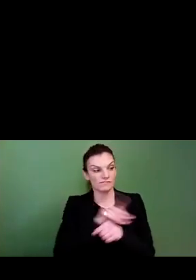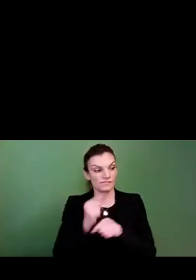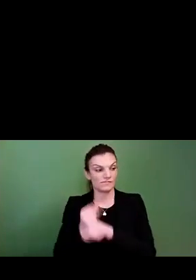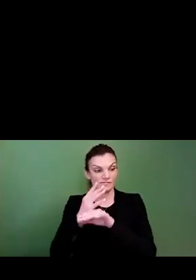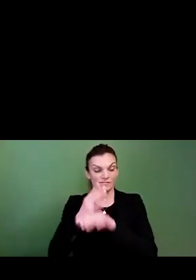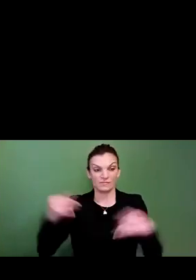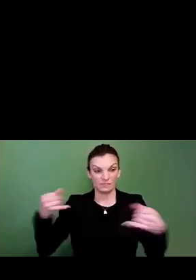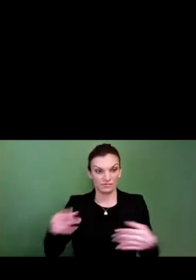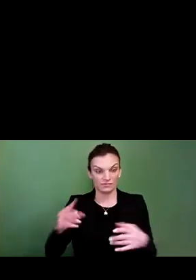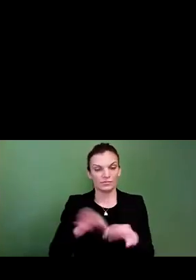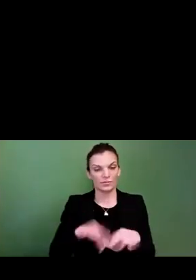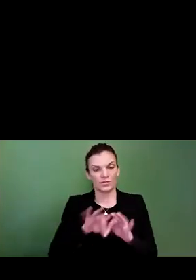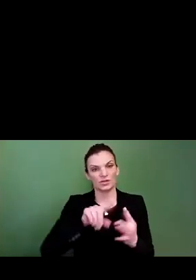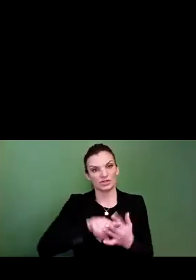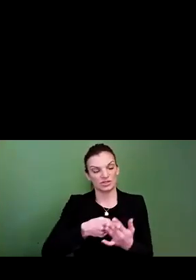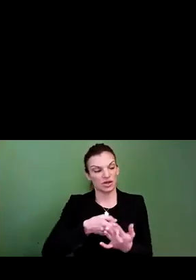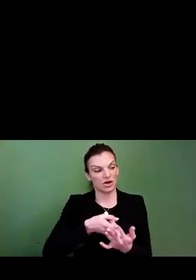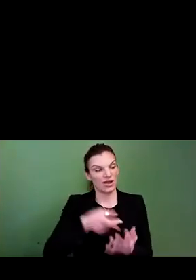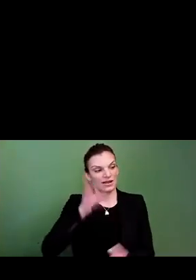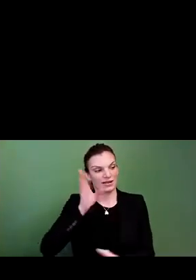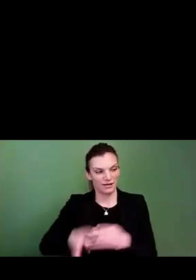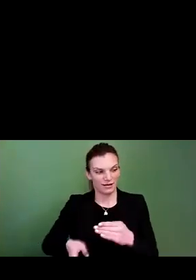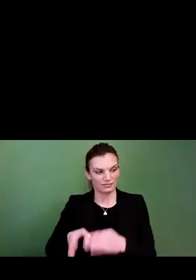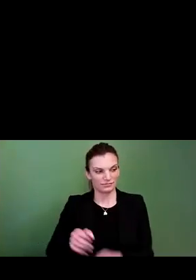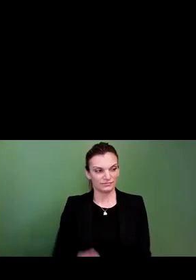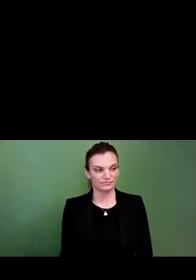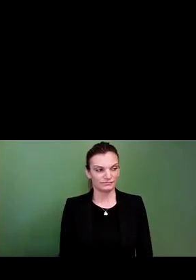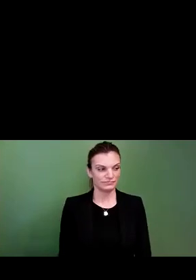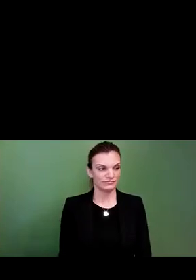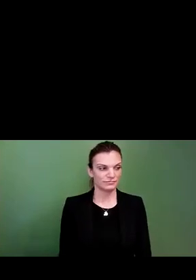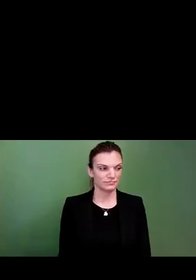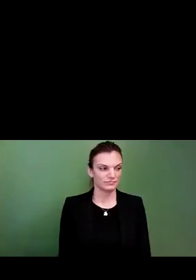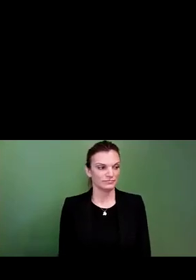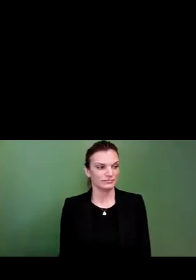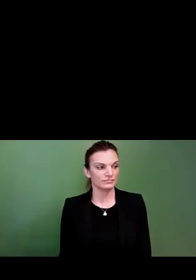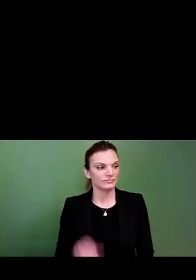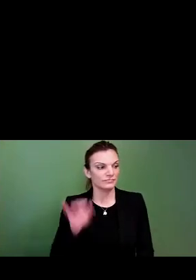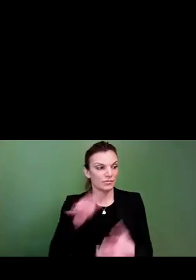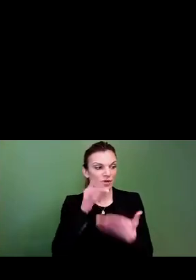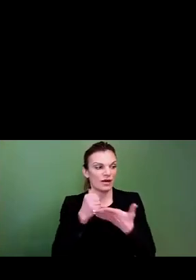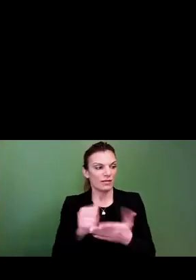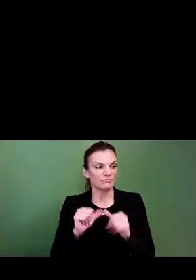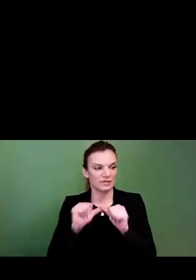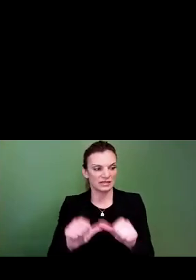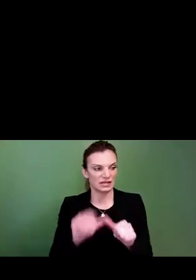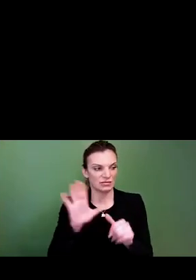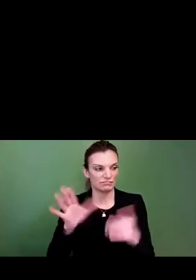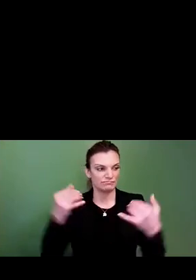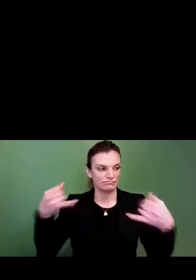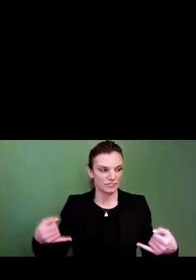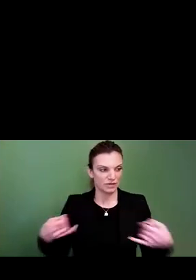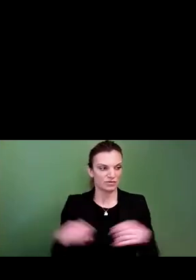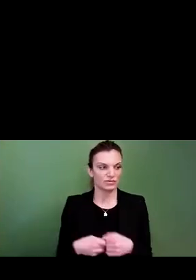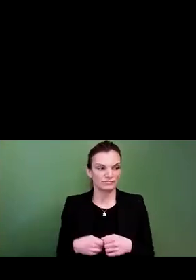start and end times to your workday. These times help maintain the boundary between work time